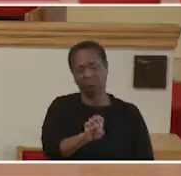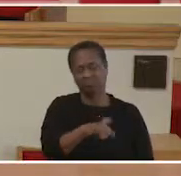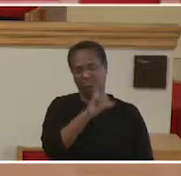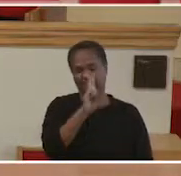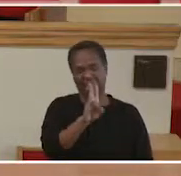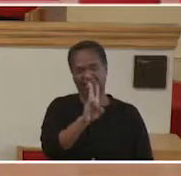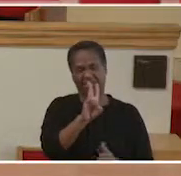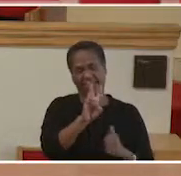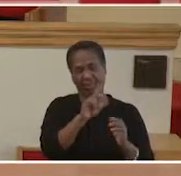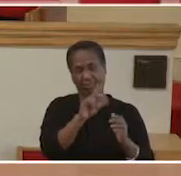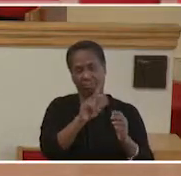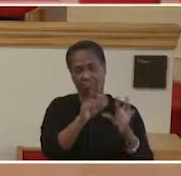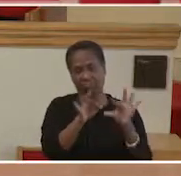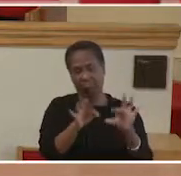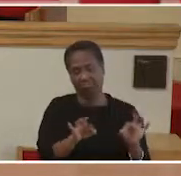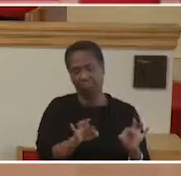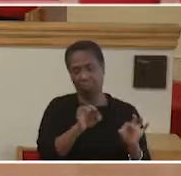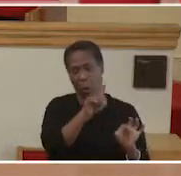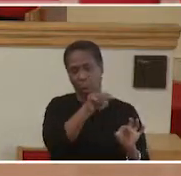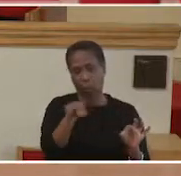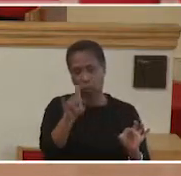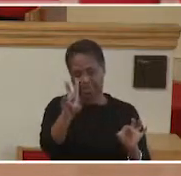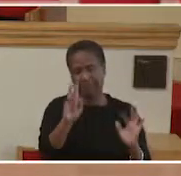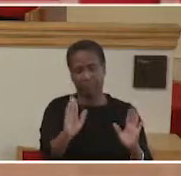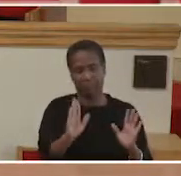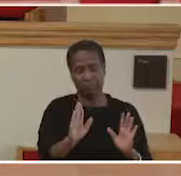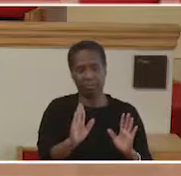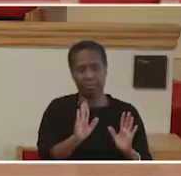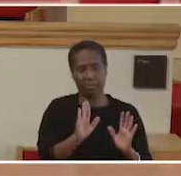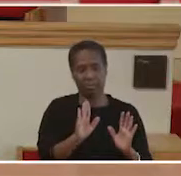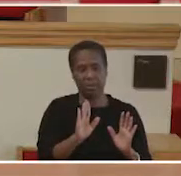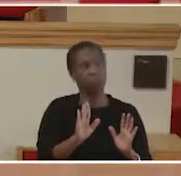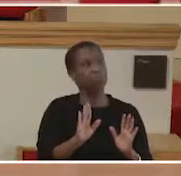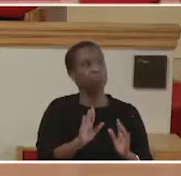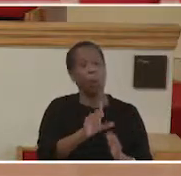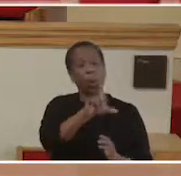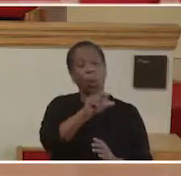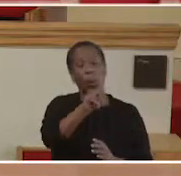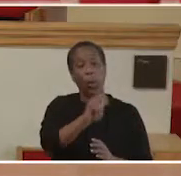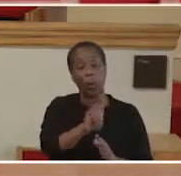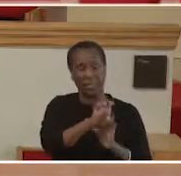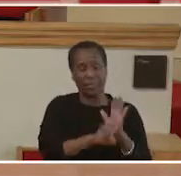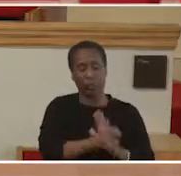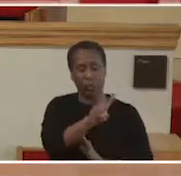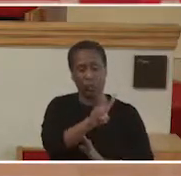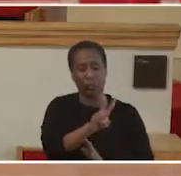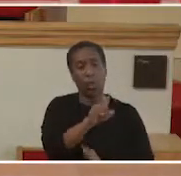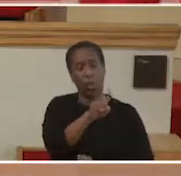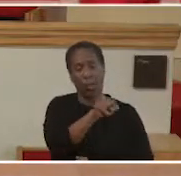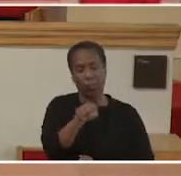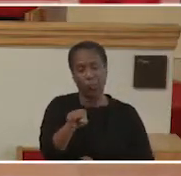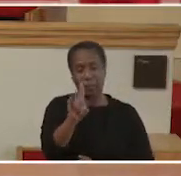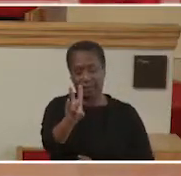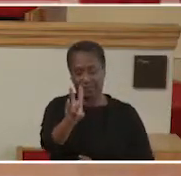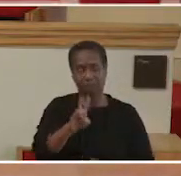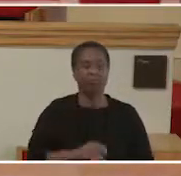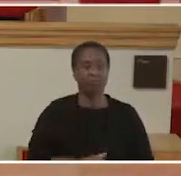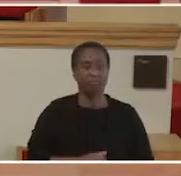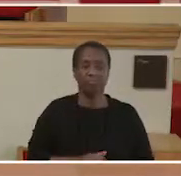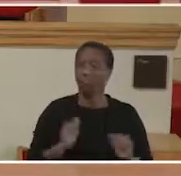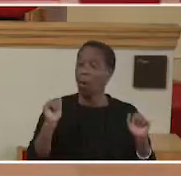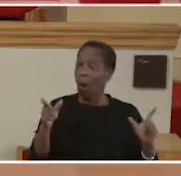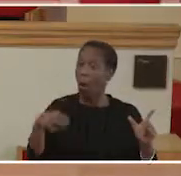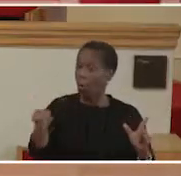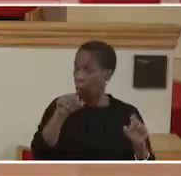we wrap up this series on Mary. Luke chapter 2, verses 1 through 7. All of